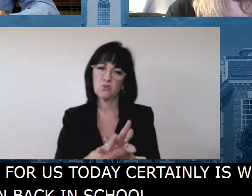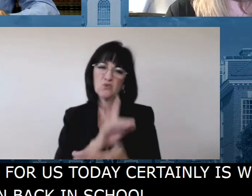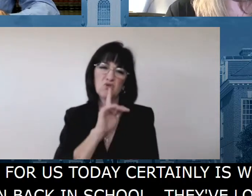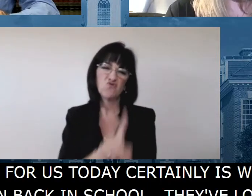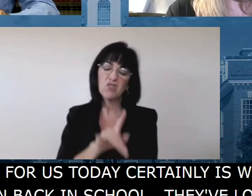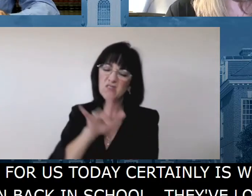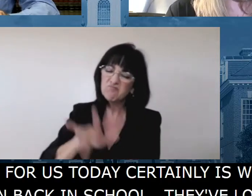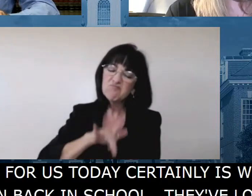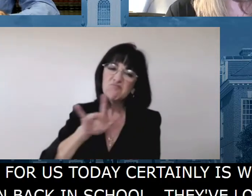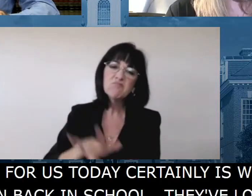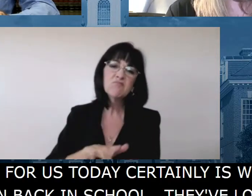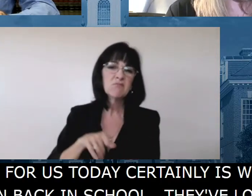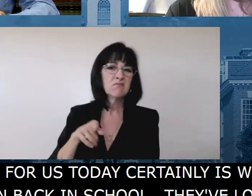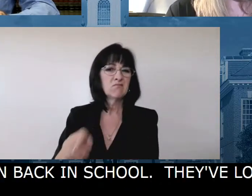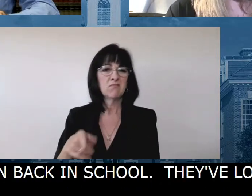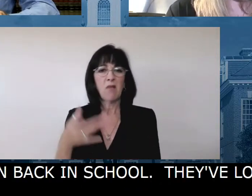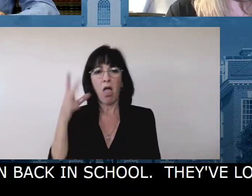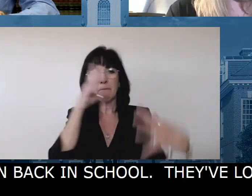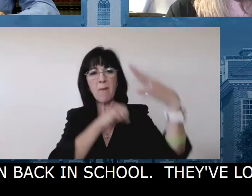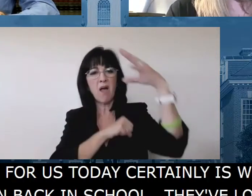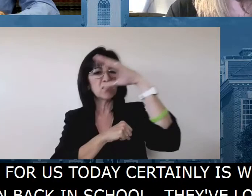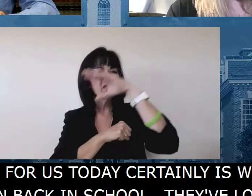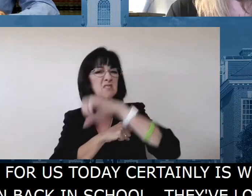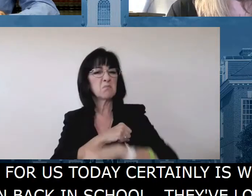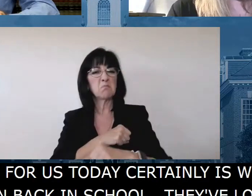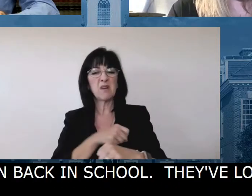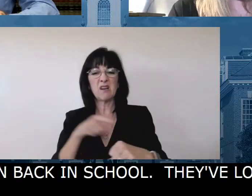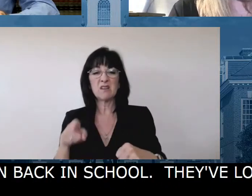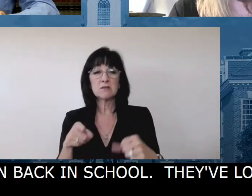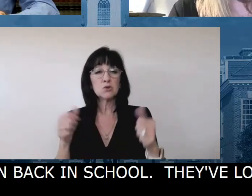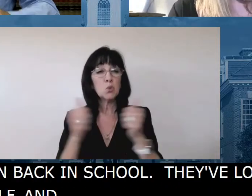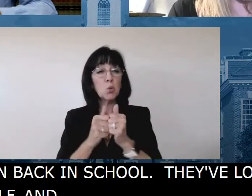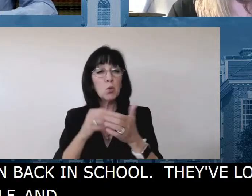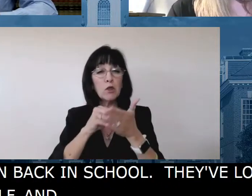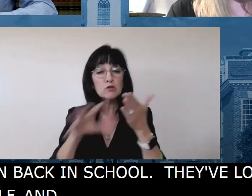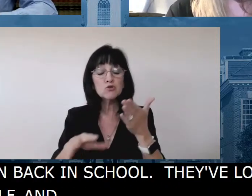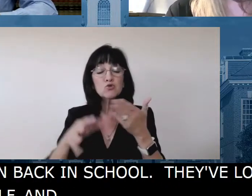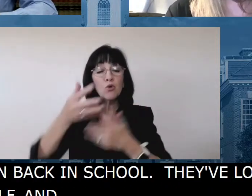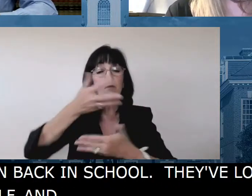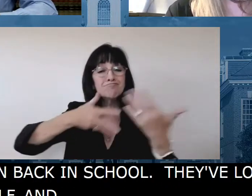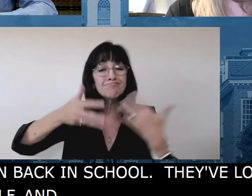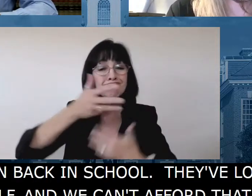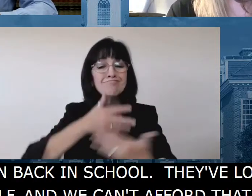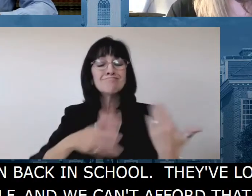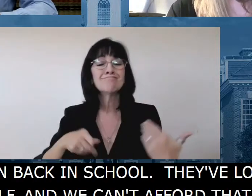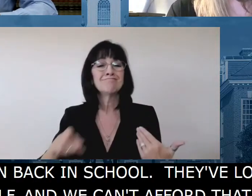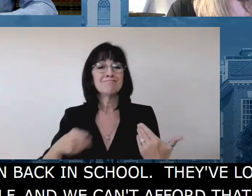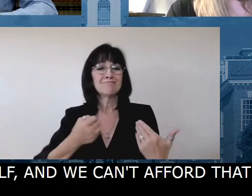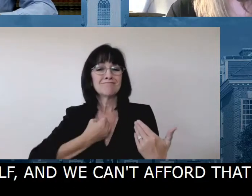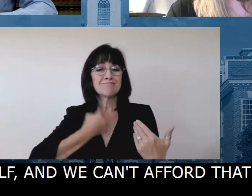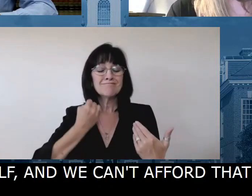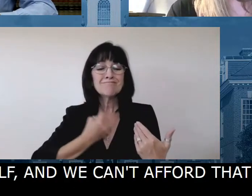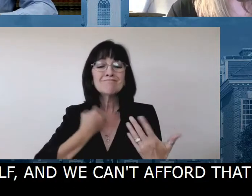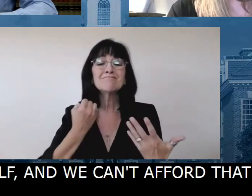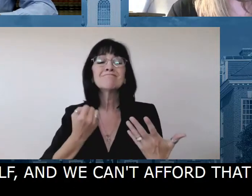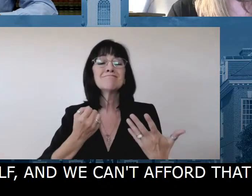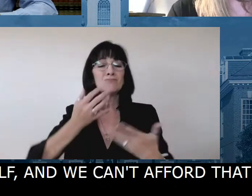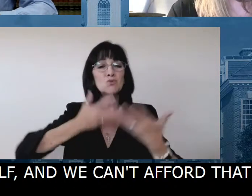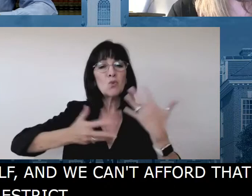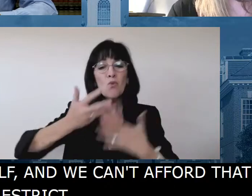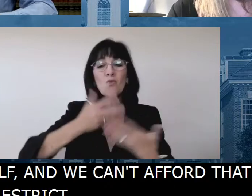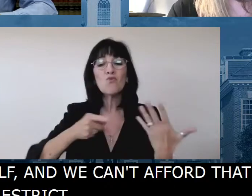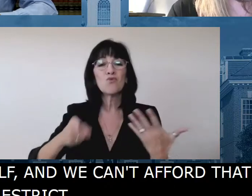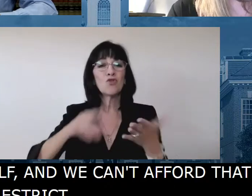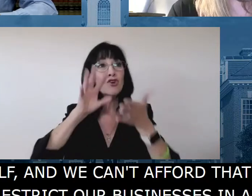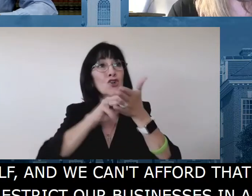year and a half, and we can't afford that another year. We don't want to restrict our businesses in a way that's going to